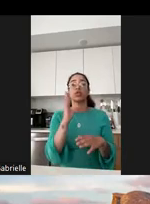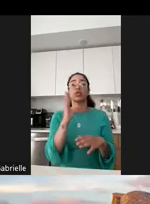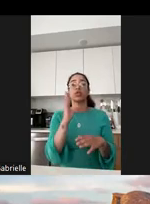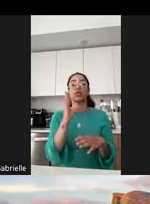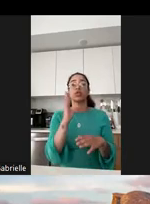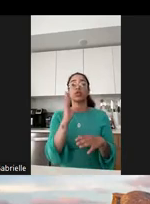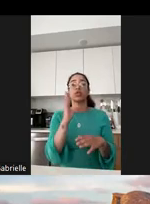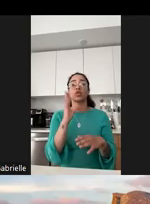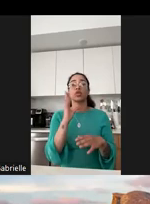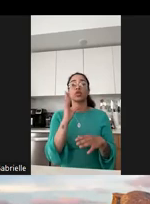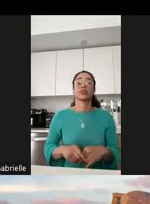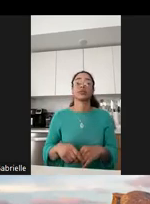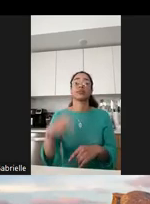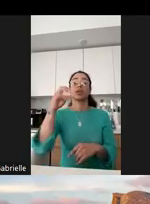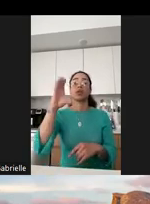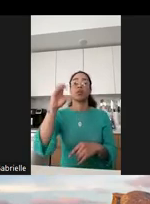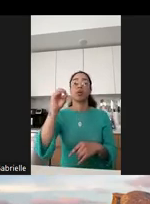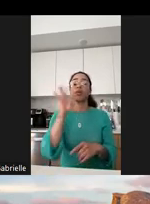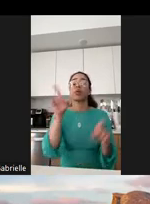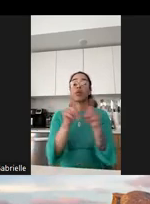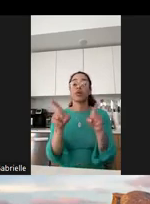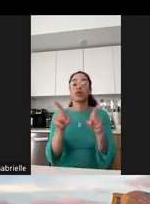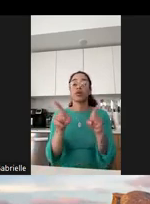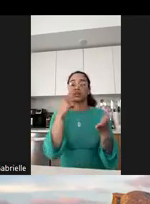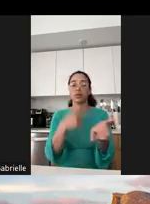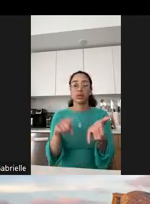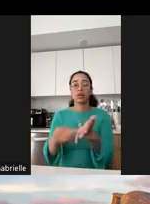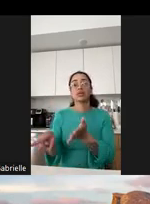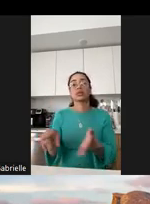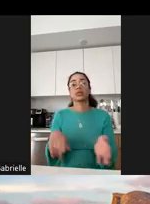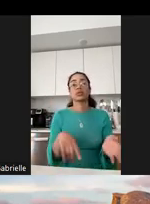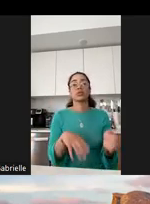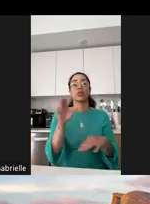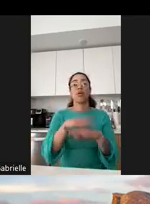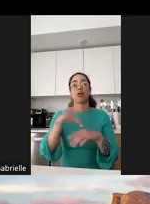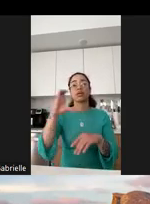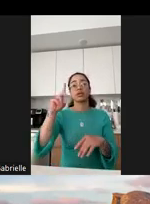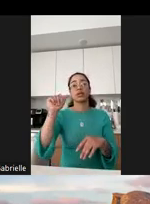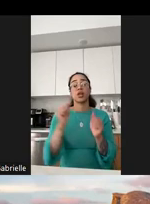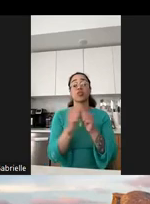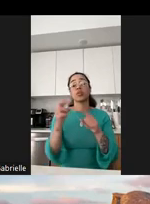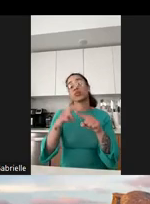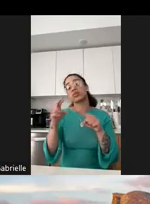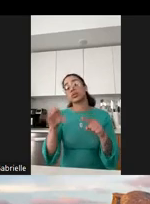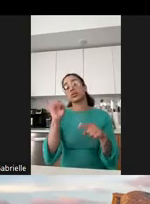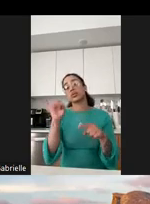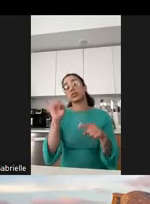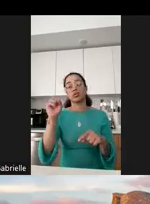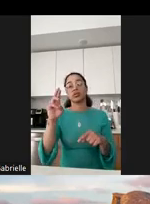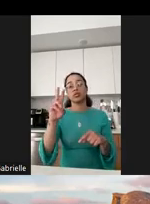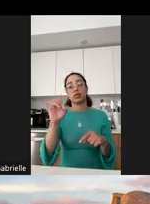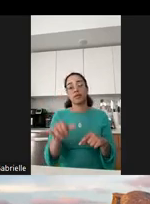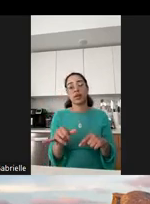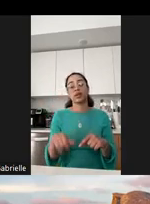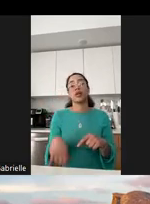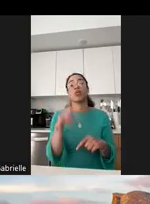POCO will also conduct a presentation with CDA on the results of the survey. One great thing that